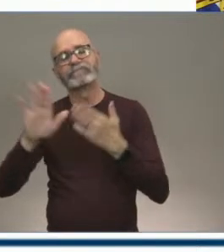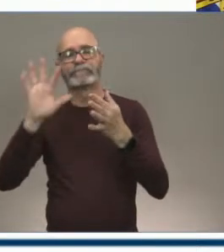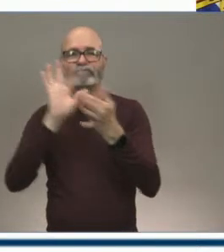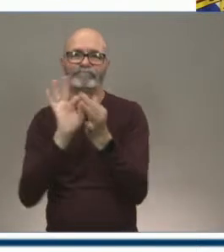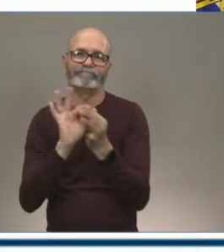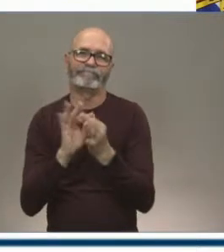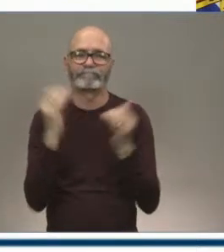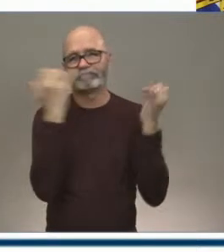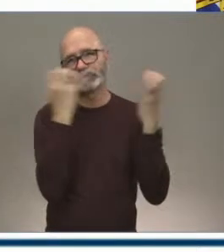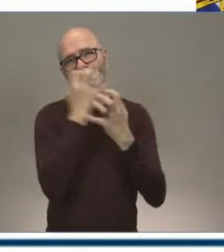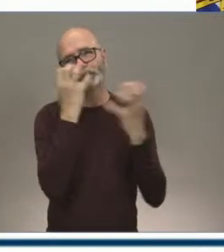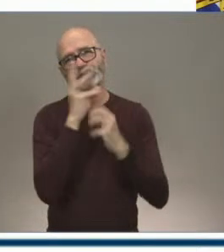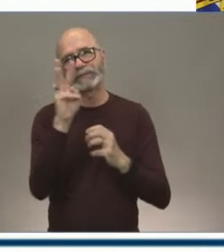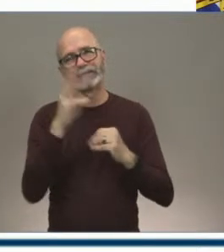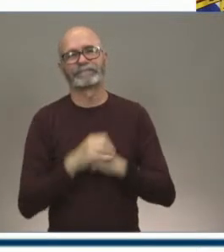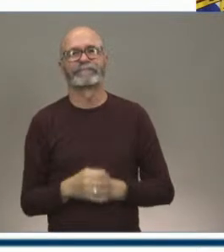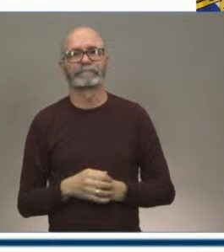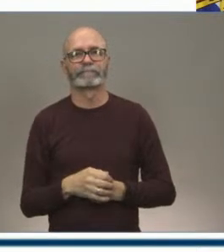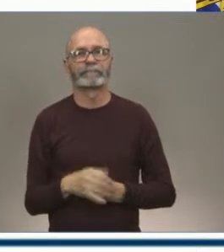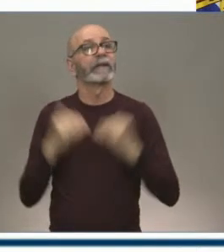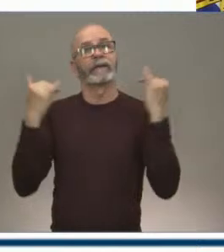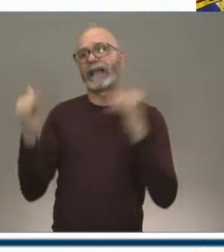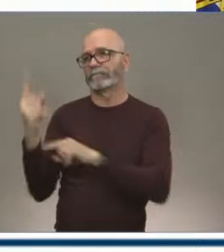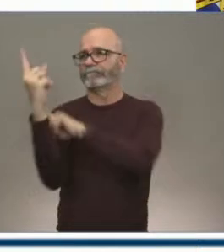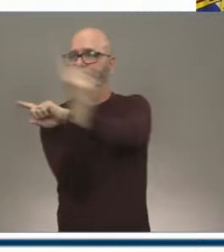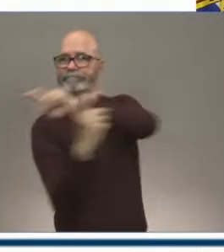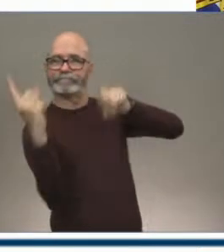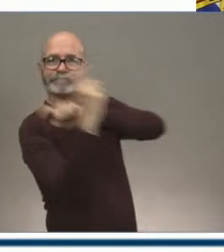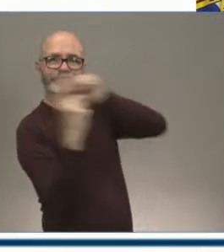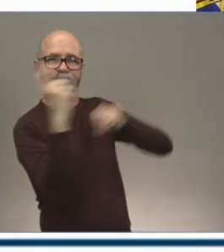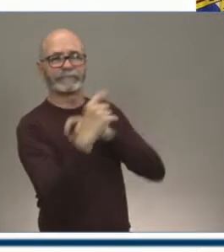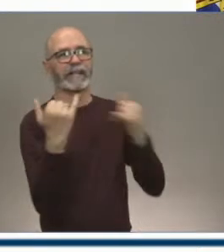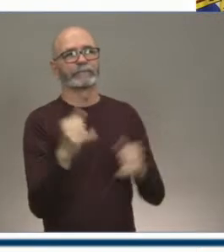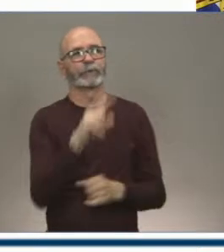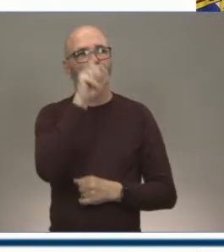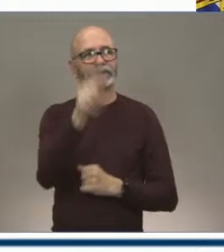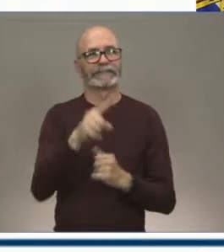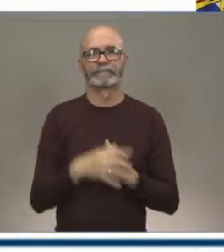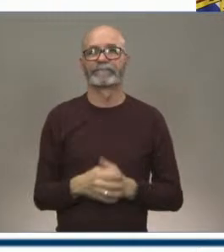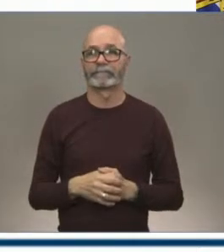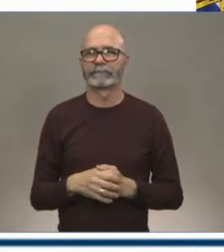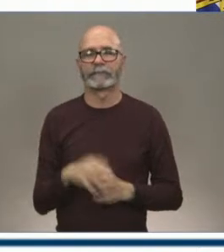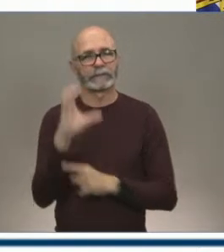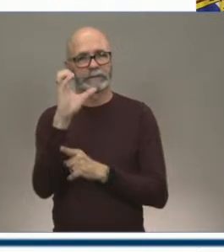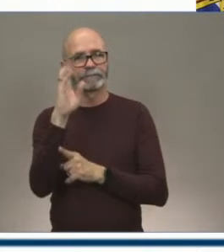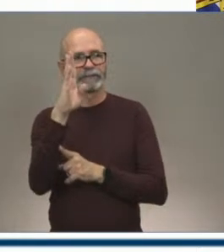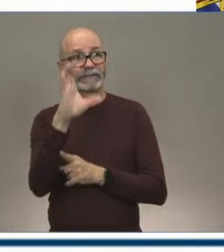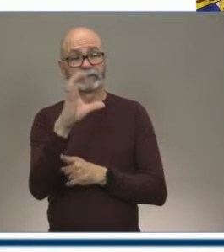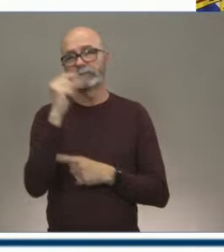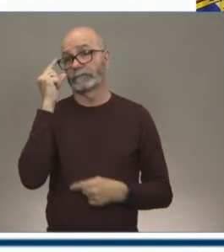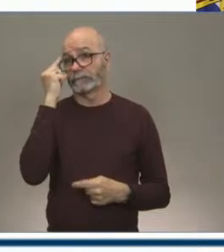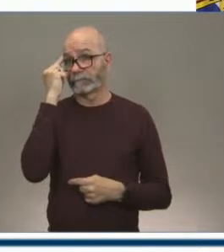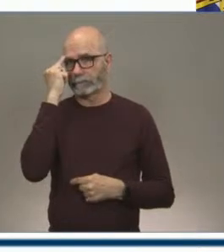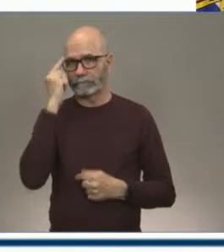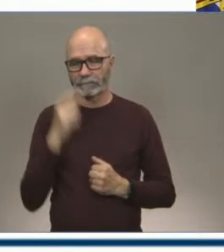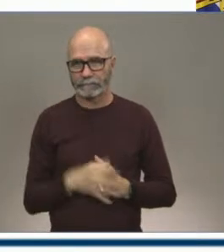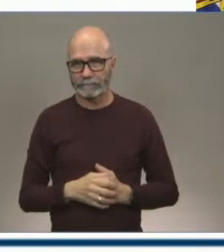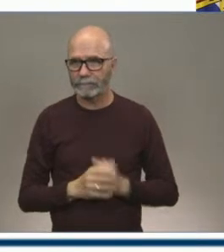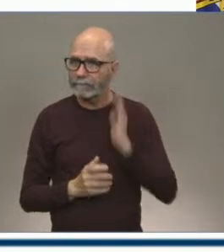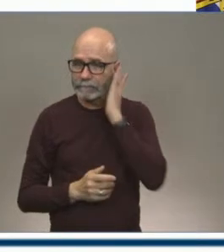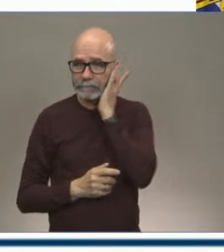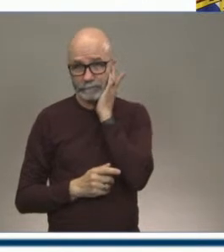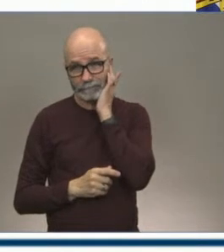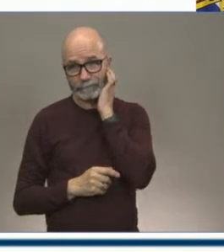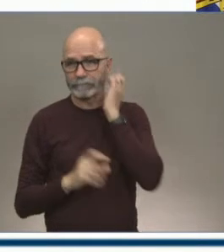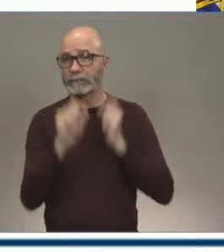we'll take one question and one follow-up in the time that we have for today. First question will go to CBC Jean Laroche. Good afternoon, Dr. Strang.